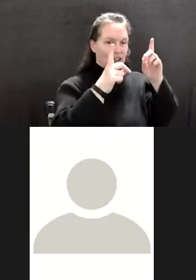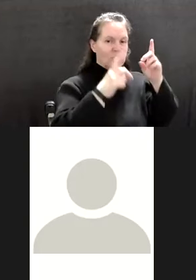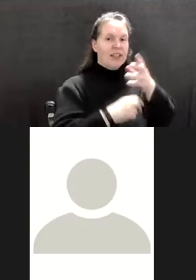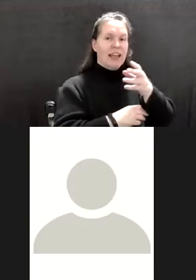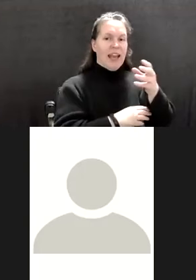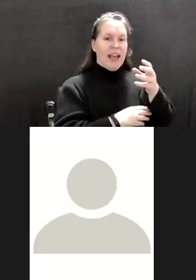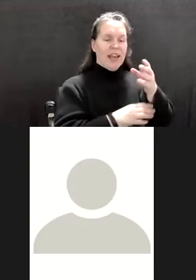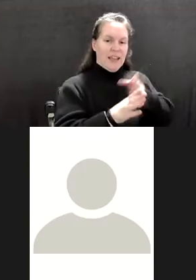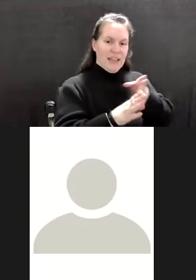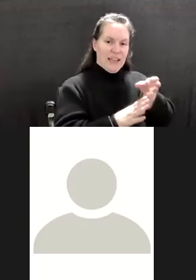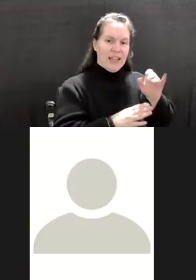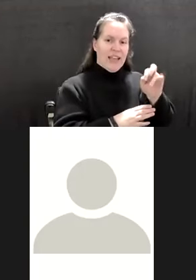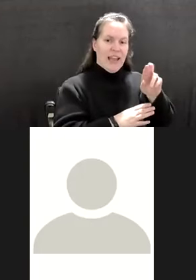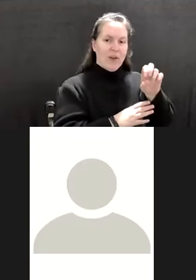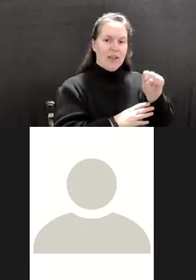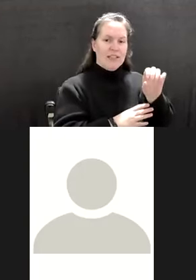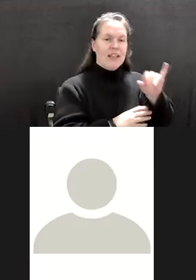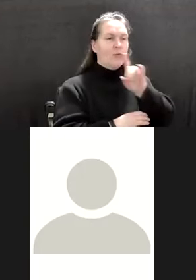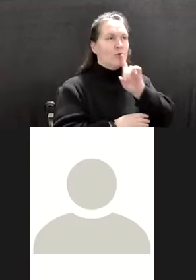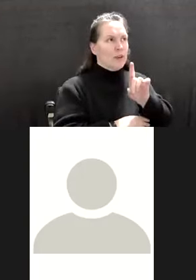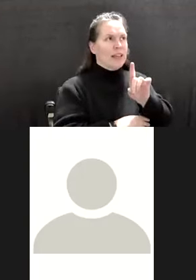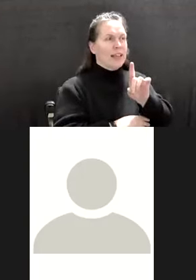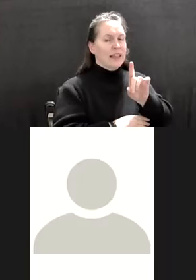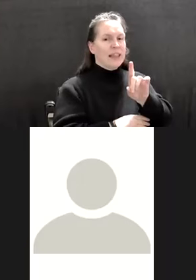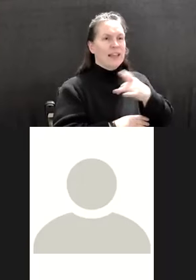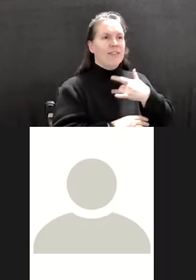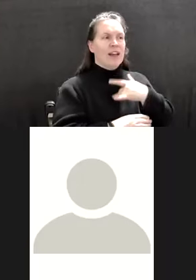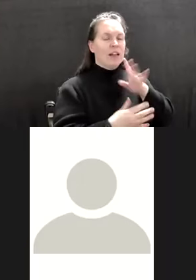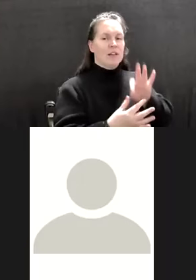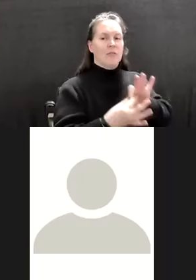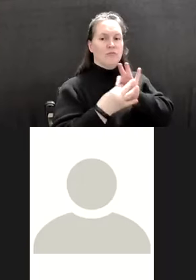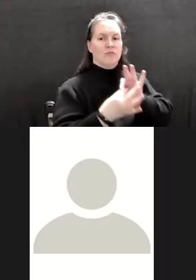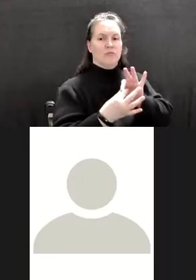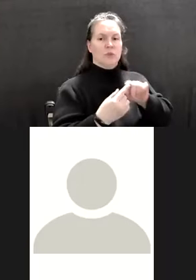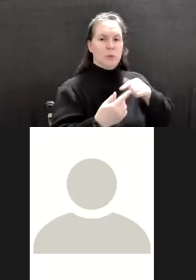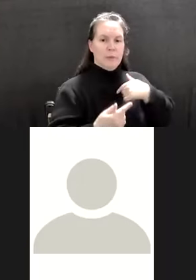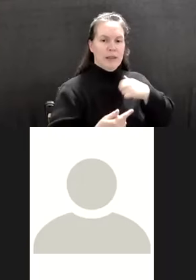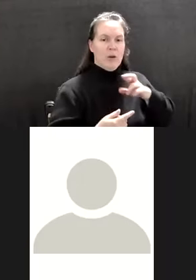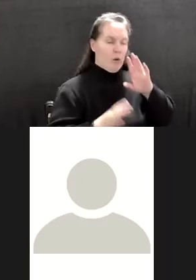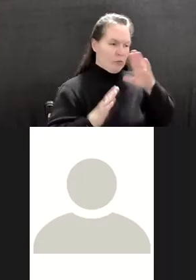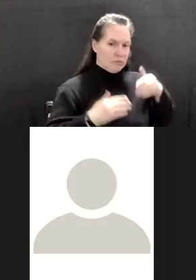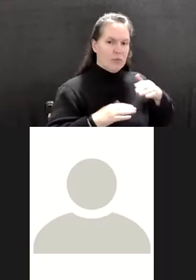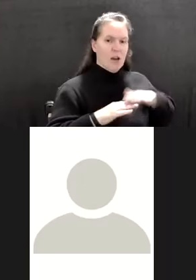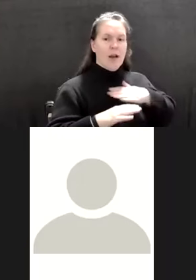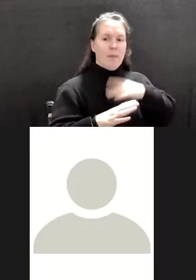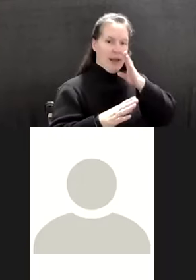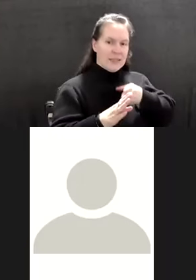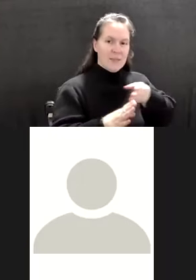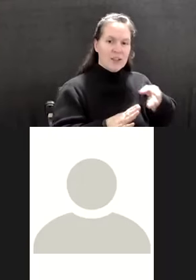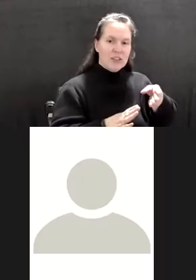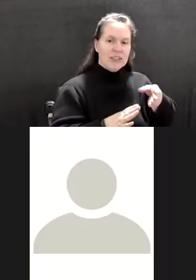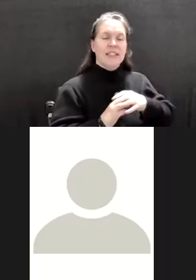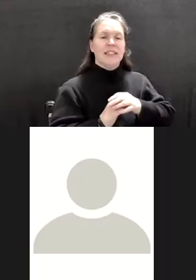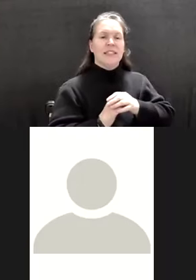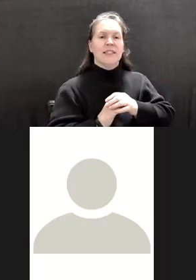in areas that really spoke to me or maybe honed in on my specialty. And